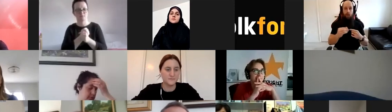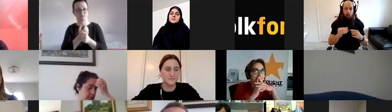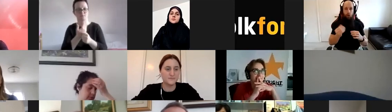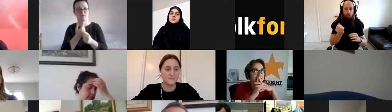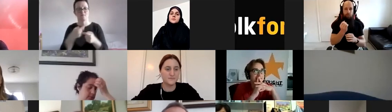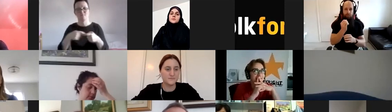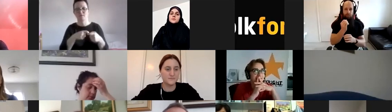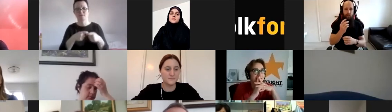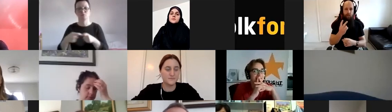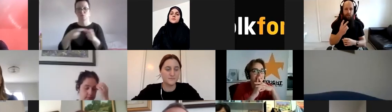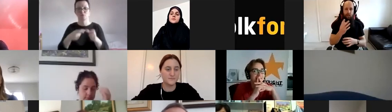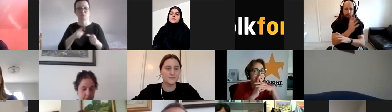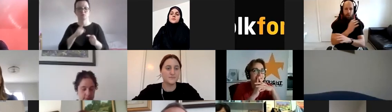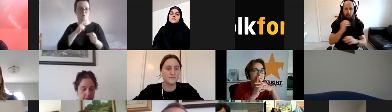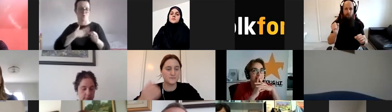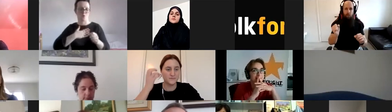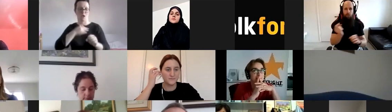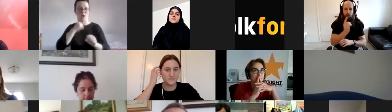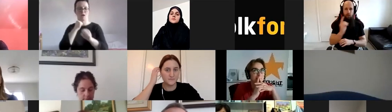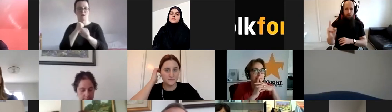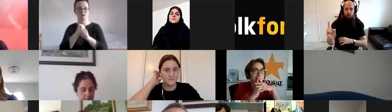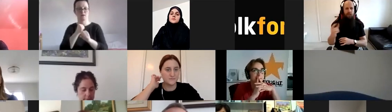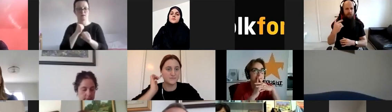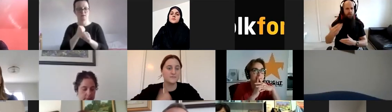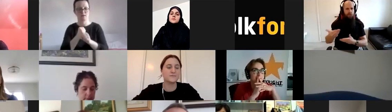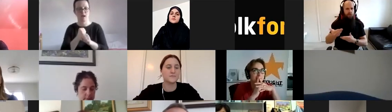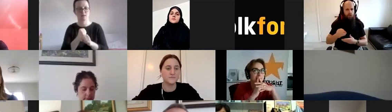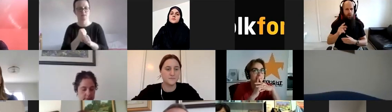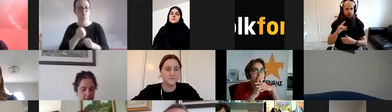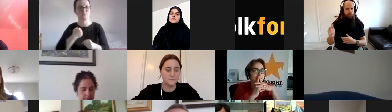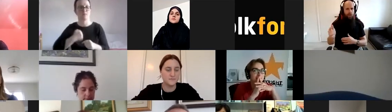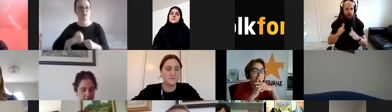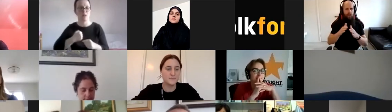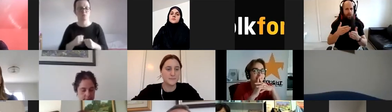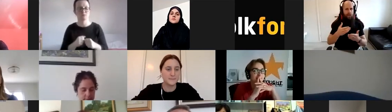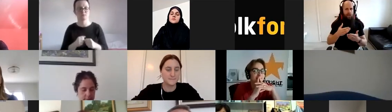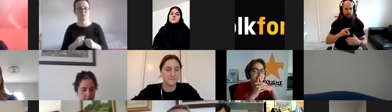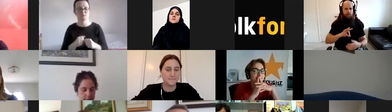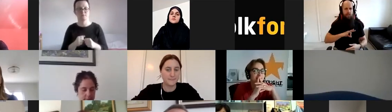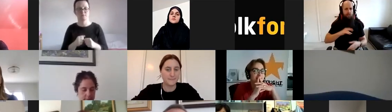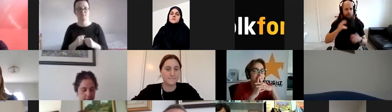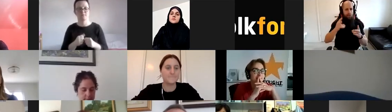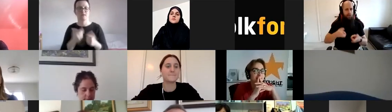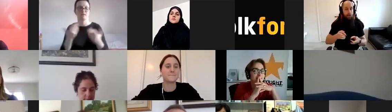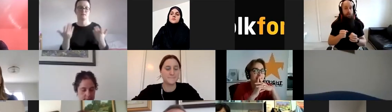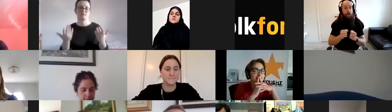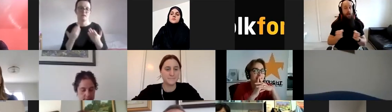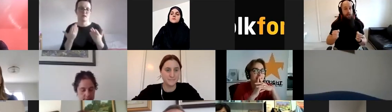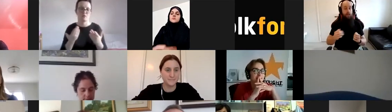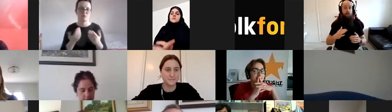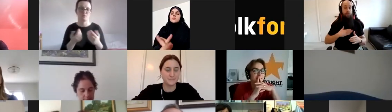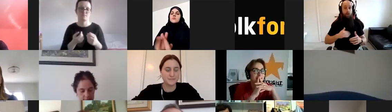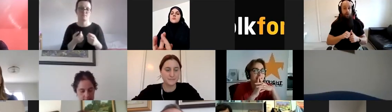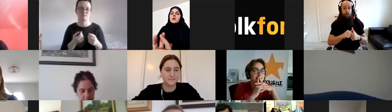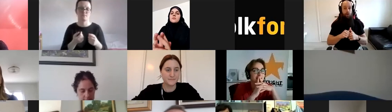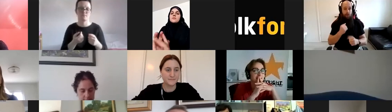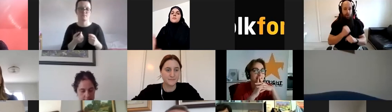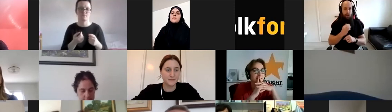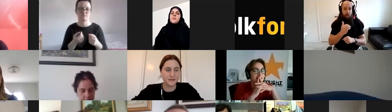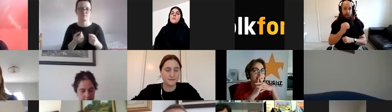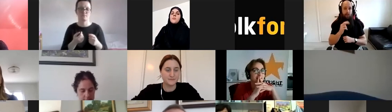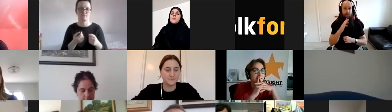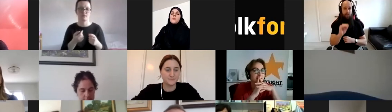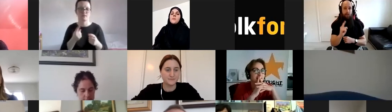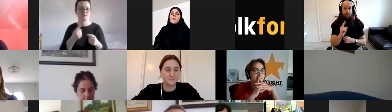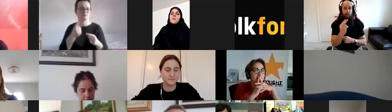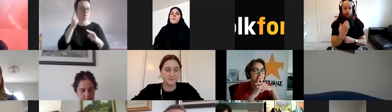Prize. So from the perspective of my organization, from Banja Luka that I work for,